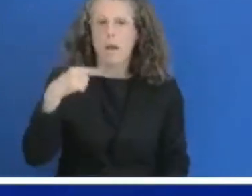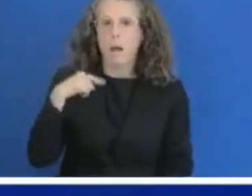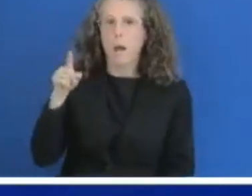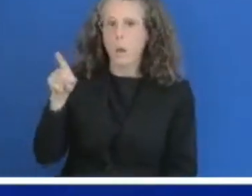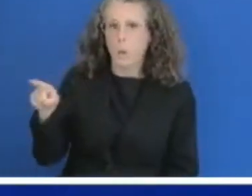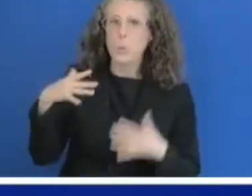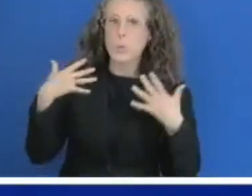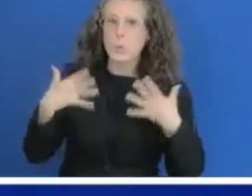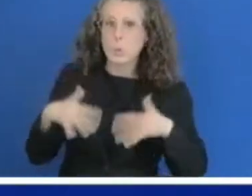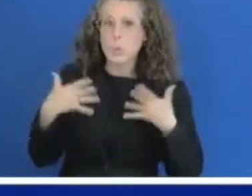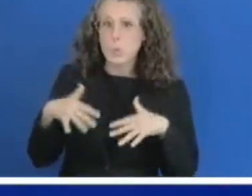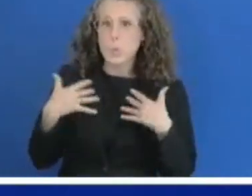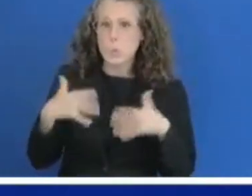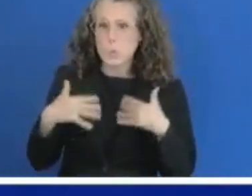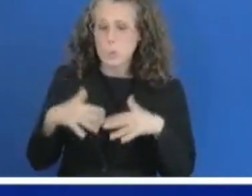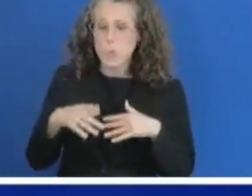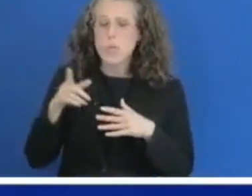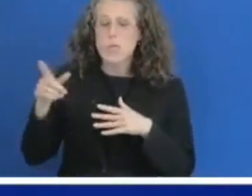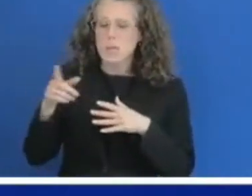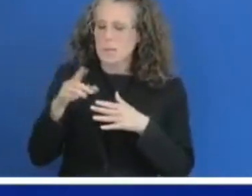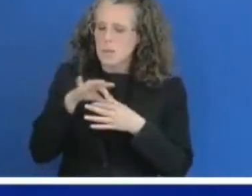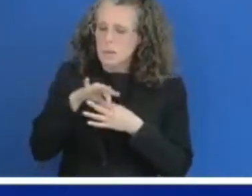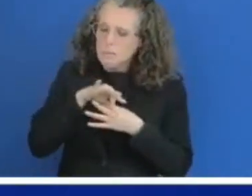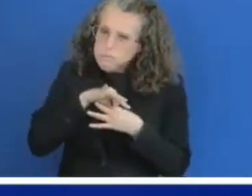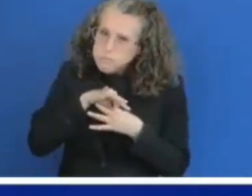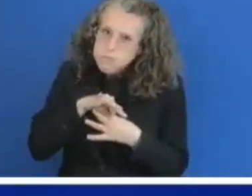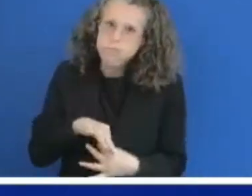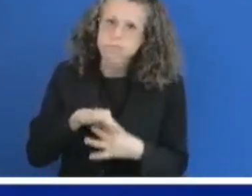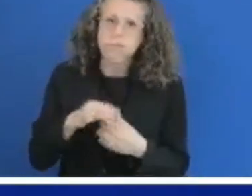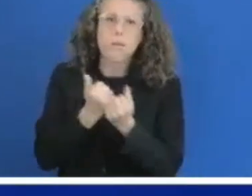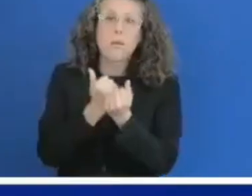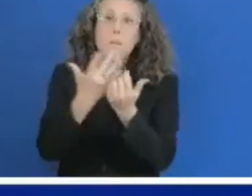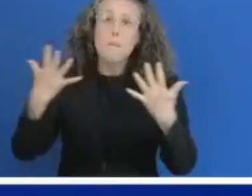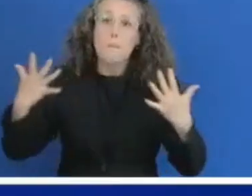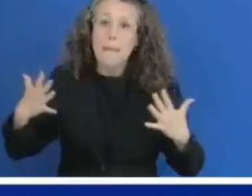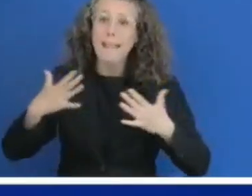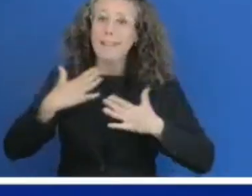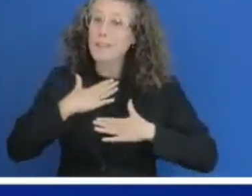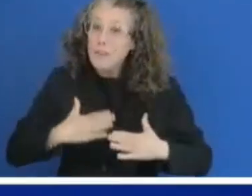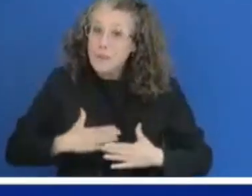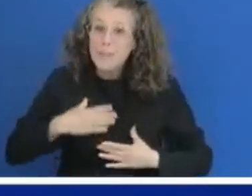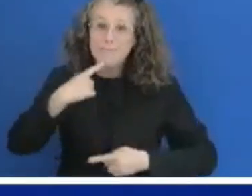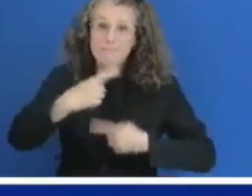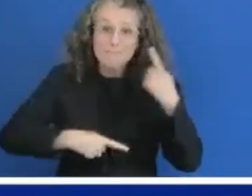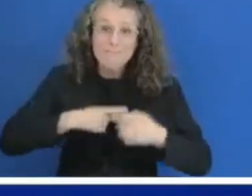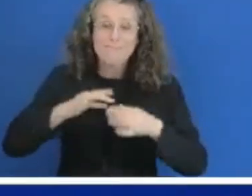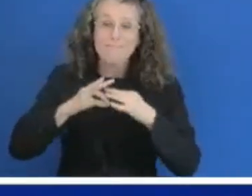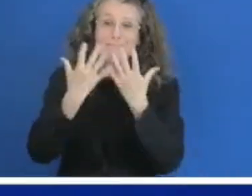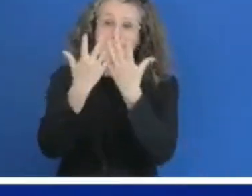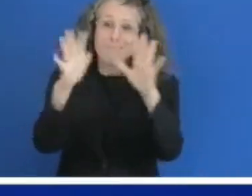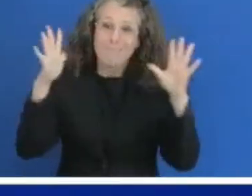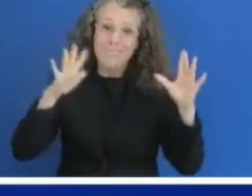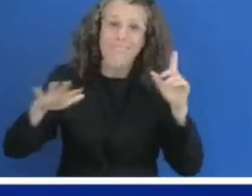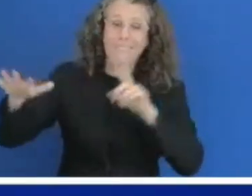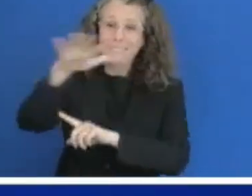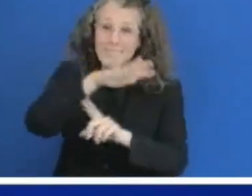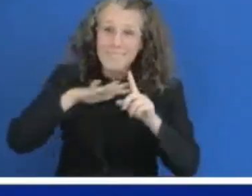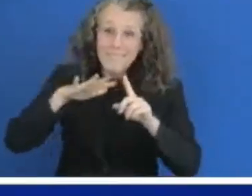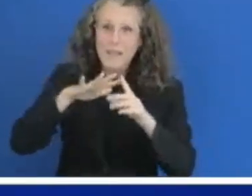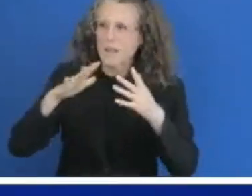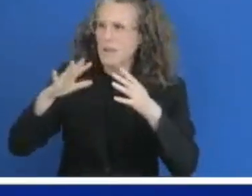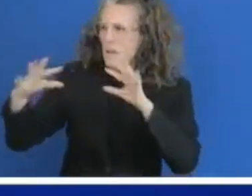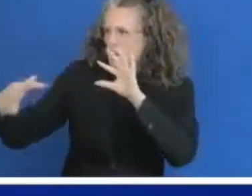this intimate, deep connection that many humans still have with landscapes, with environments, and the interconnection